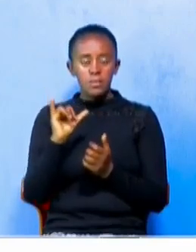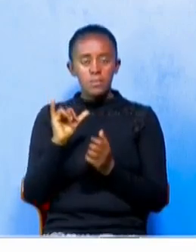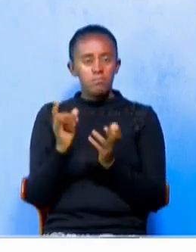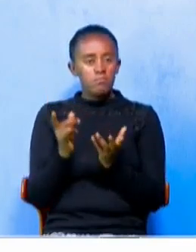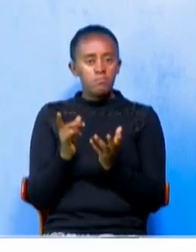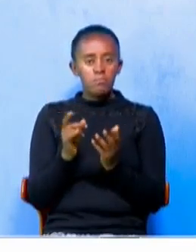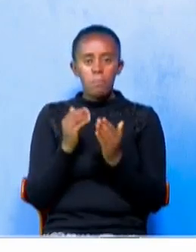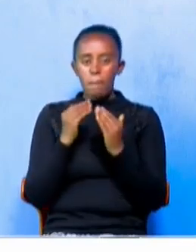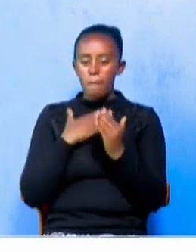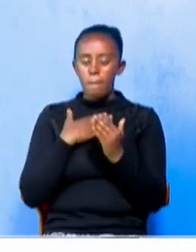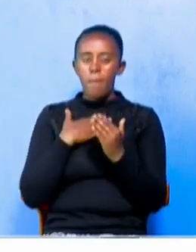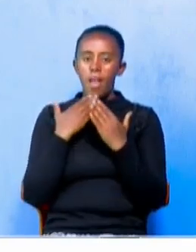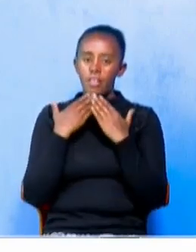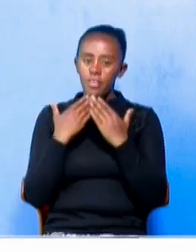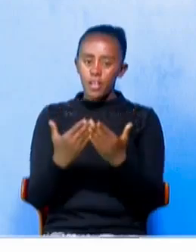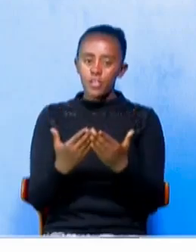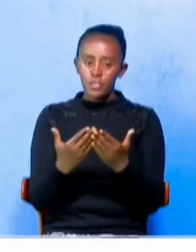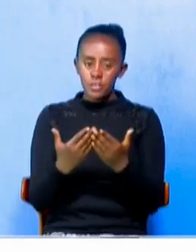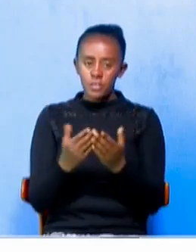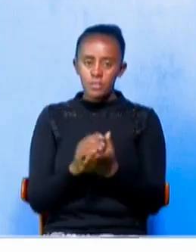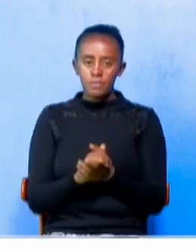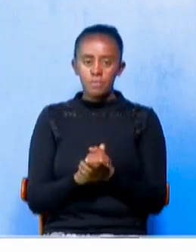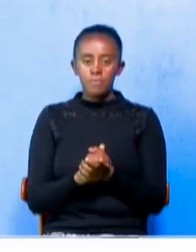my thanks